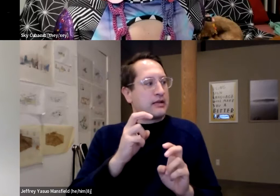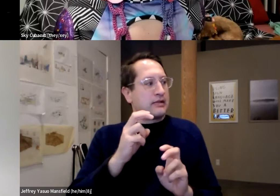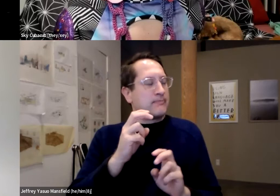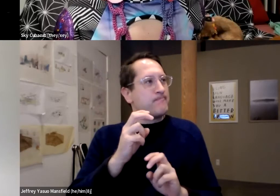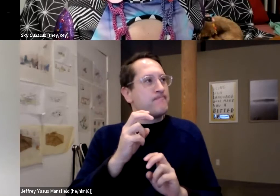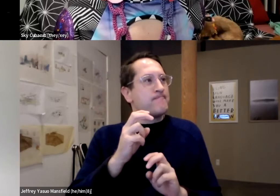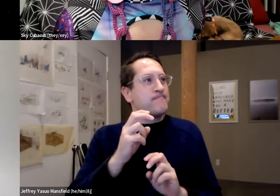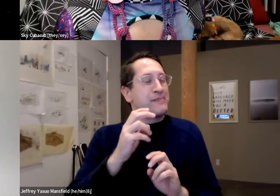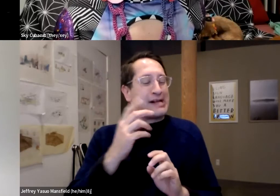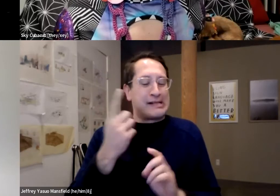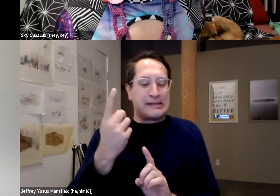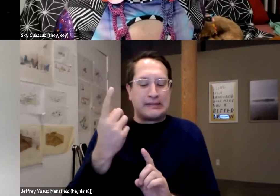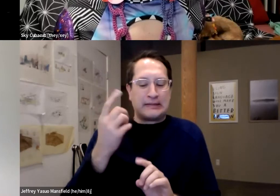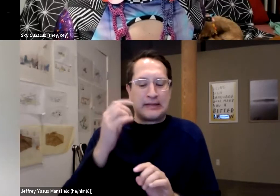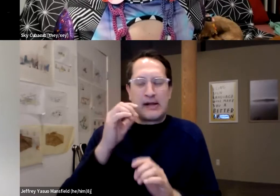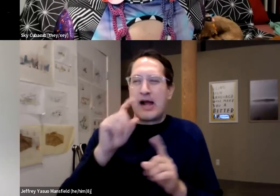as,